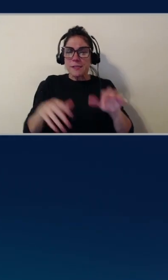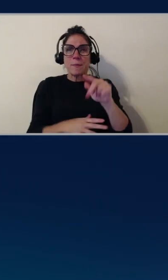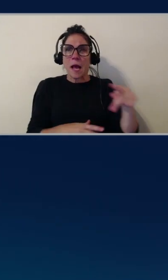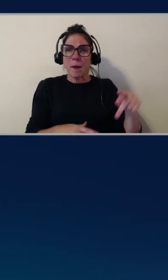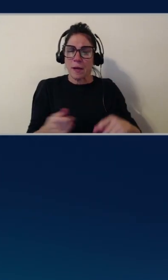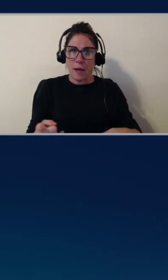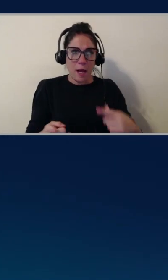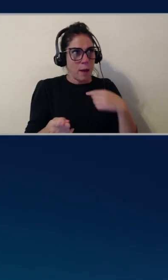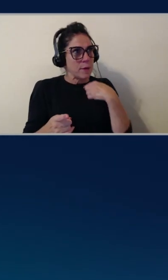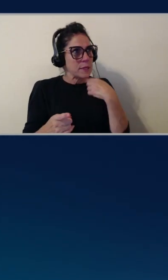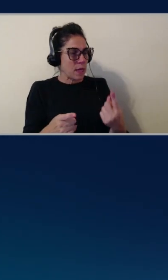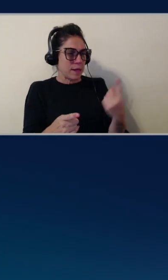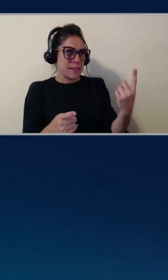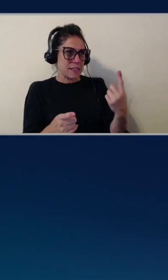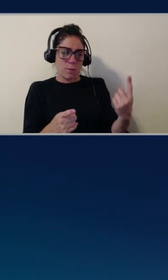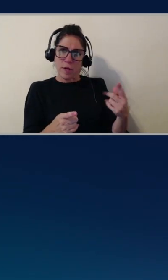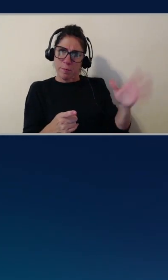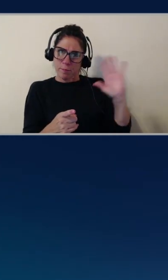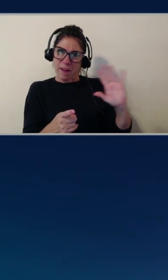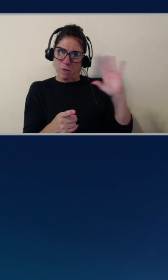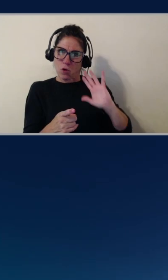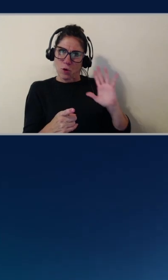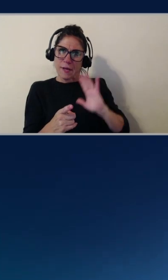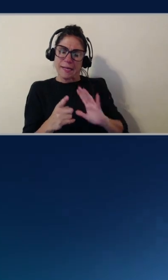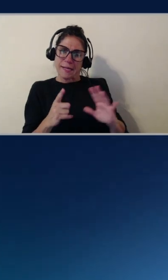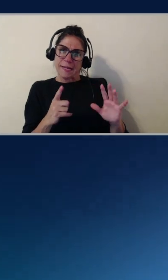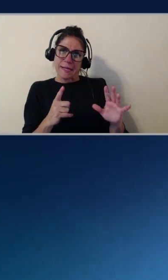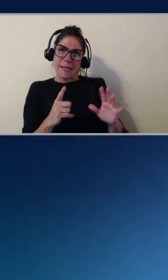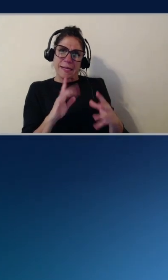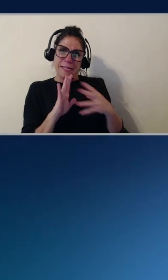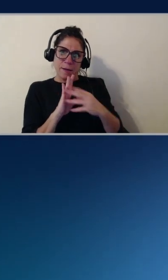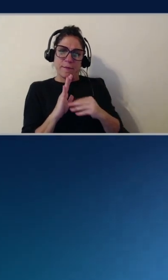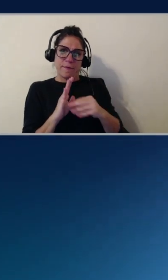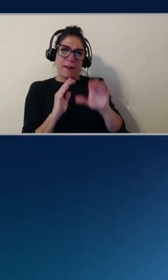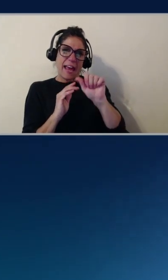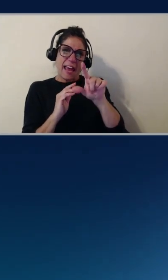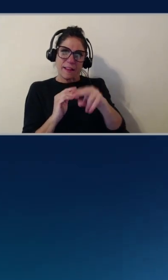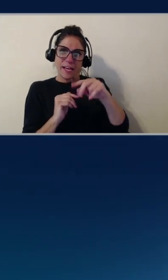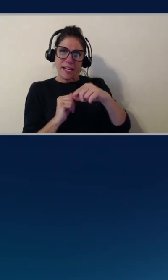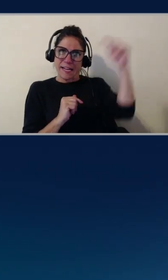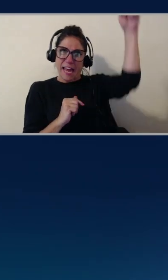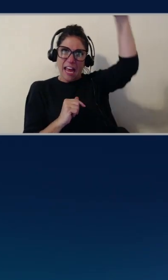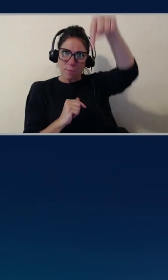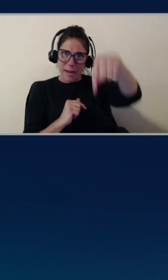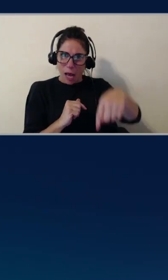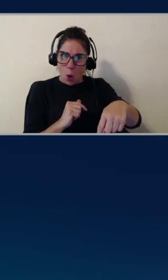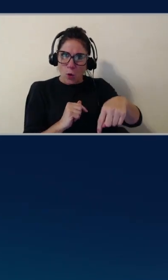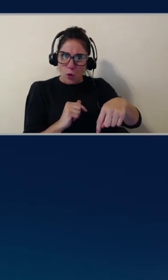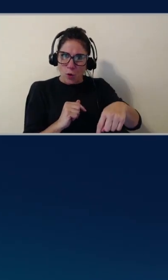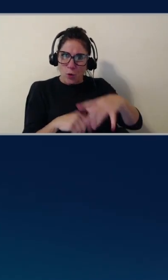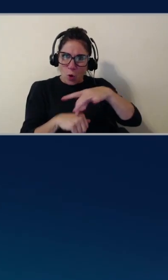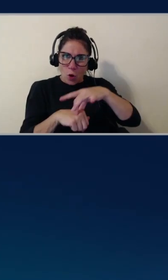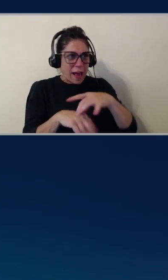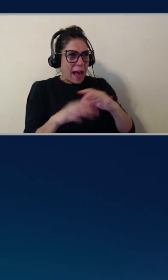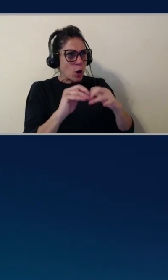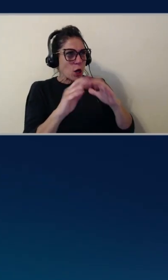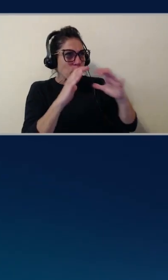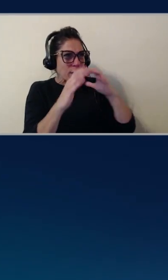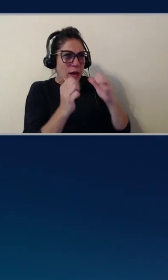earlier, that it simulates if an alien were to come down, how do I communicate with that alien,